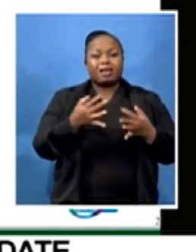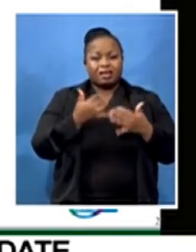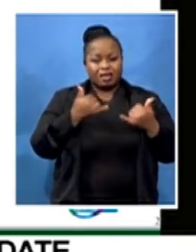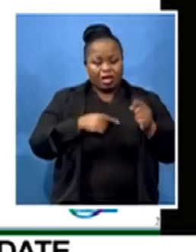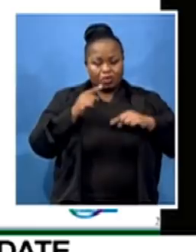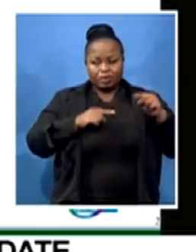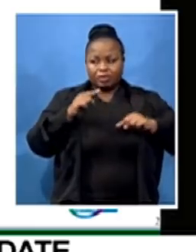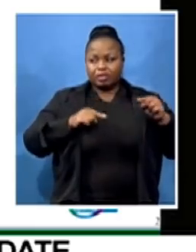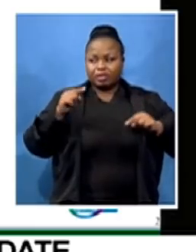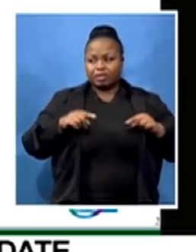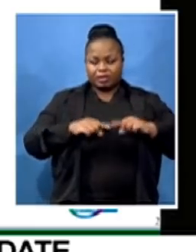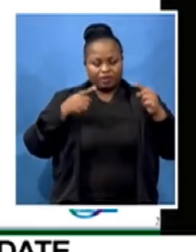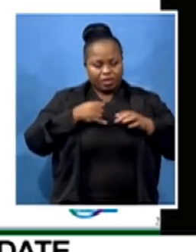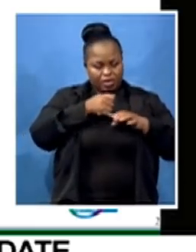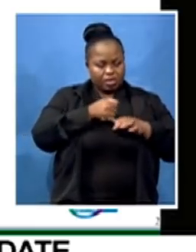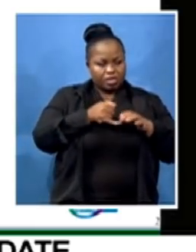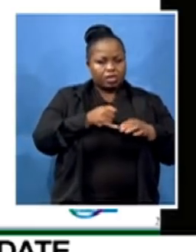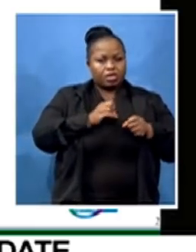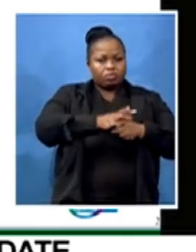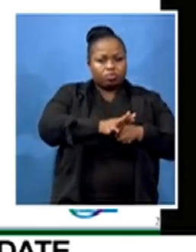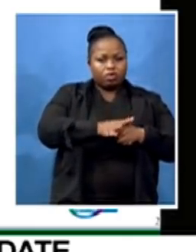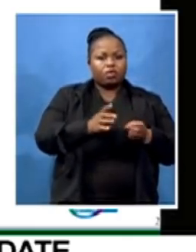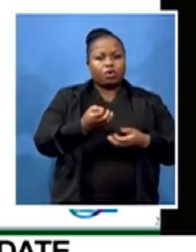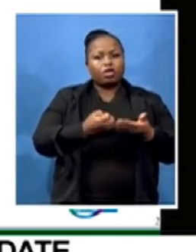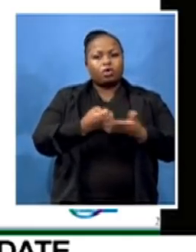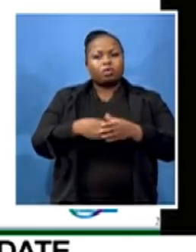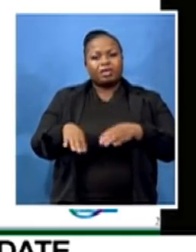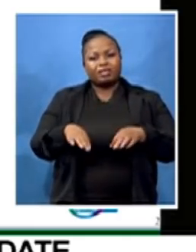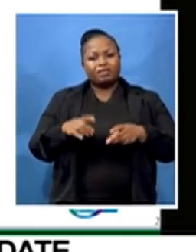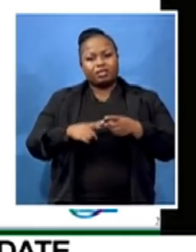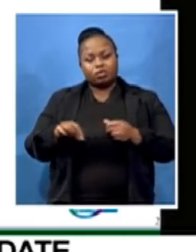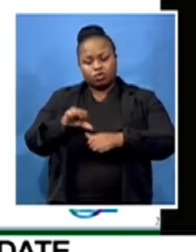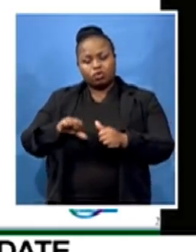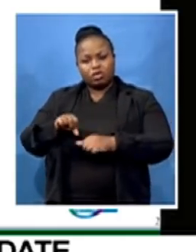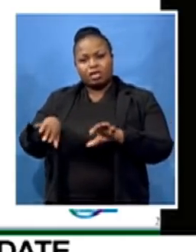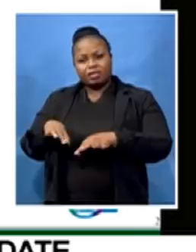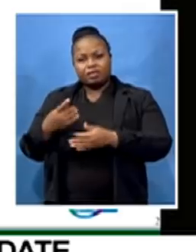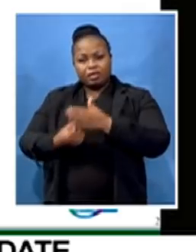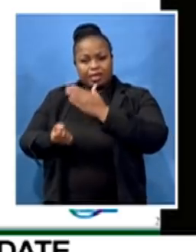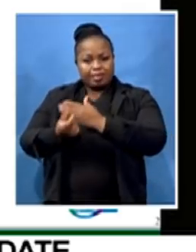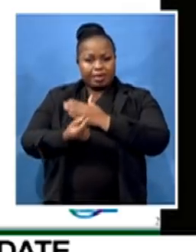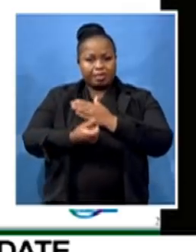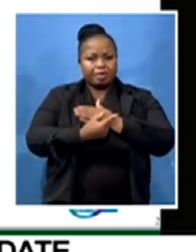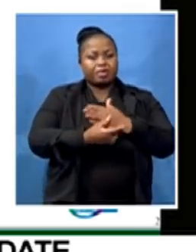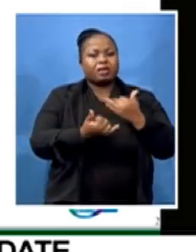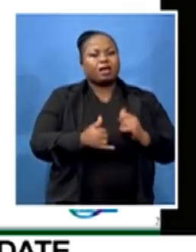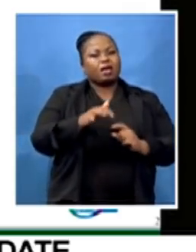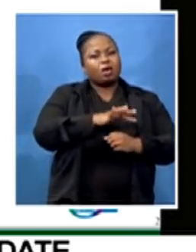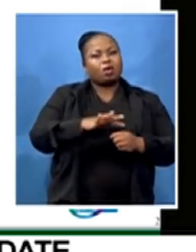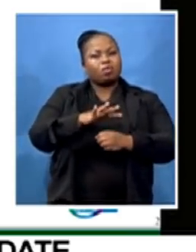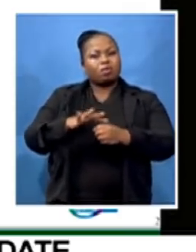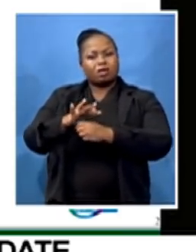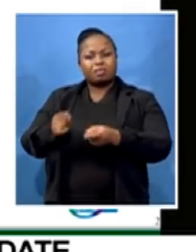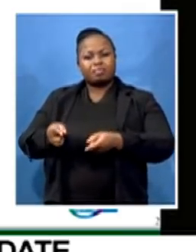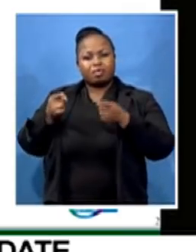activities and normal social activities in a situation where the numbers are still increasing. It hasn't been done in most part of the